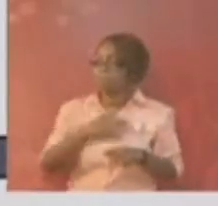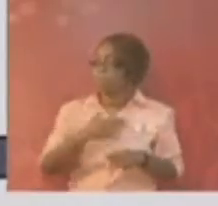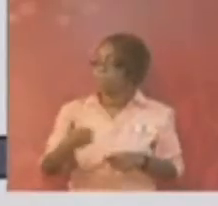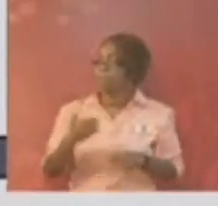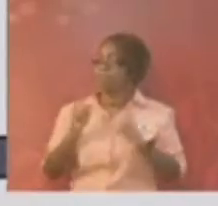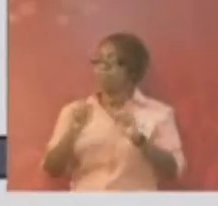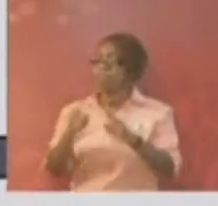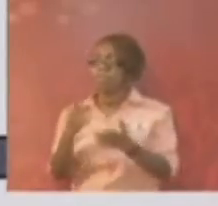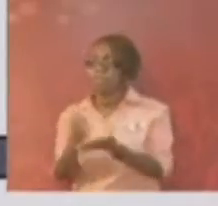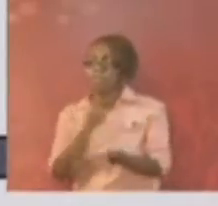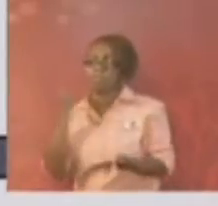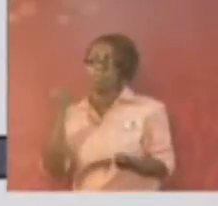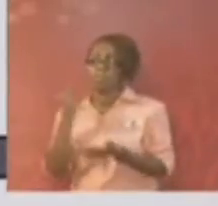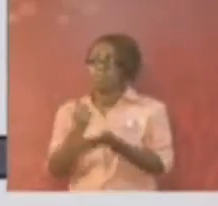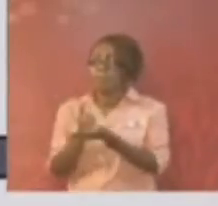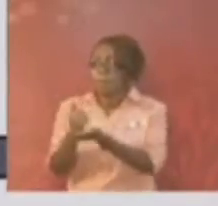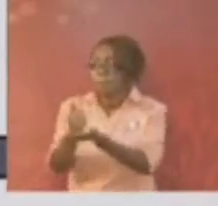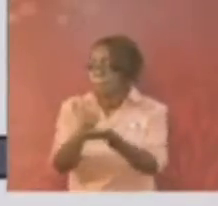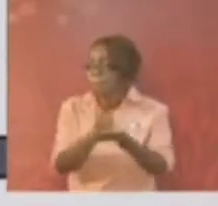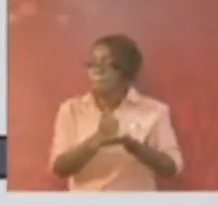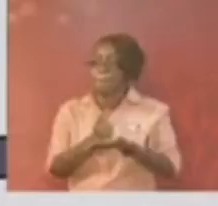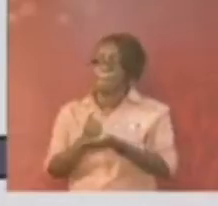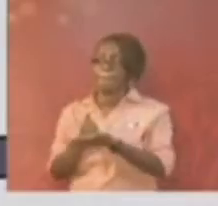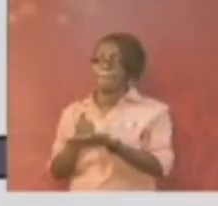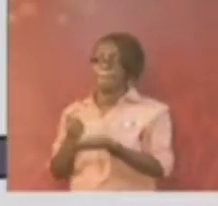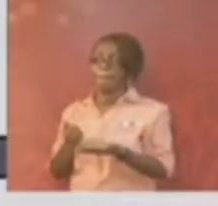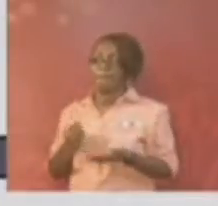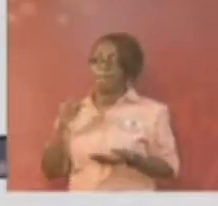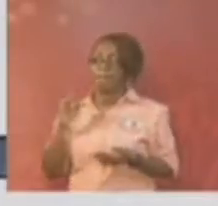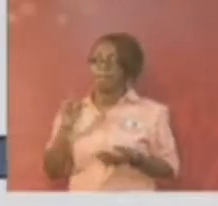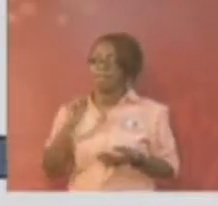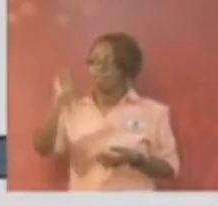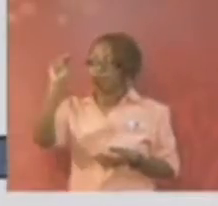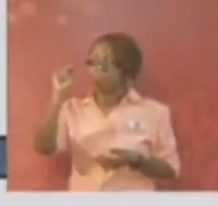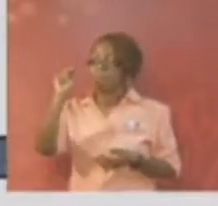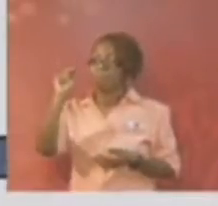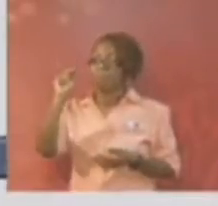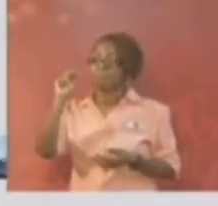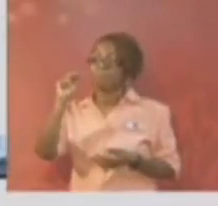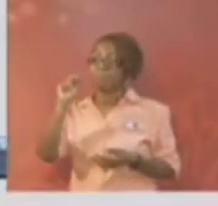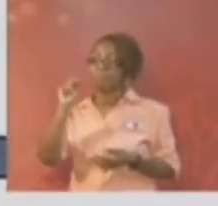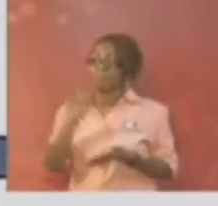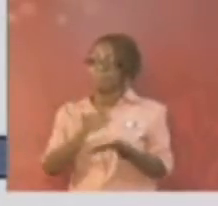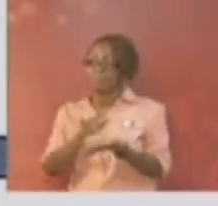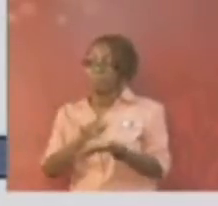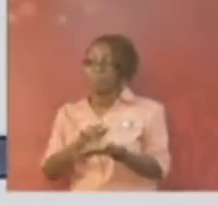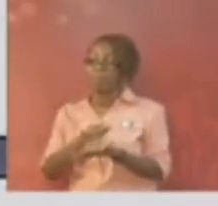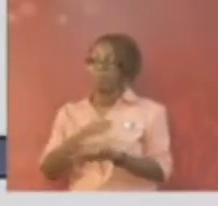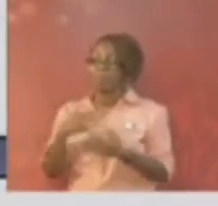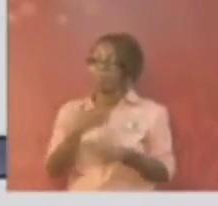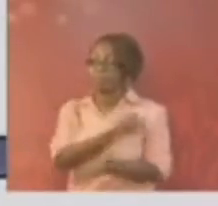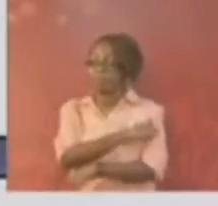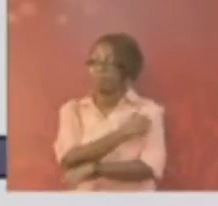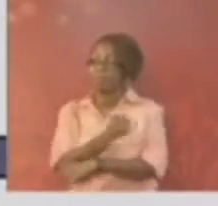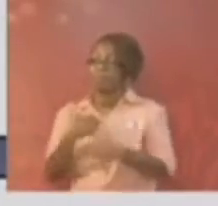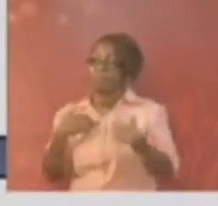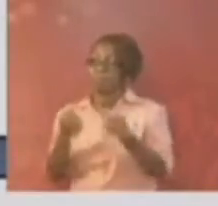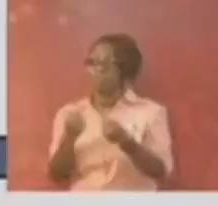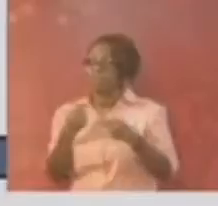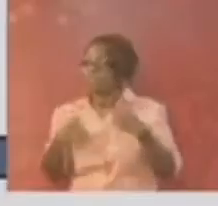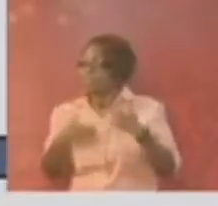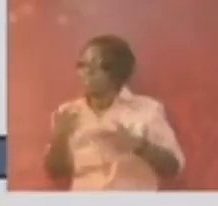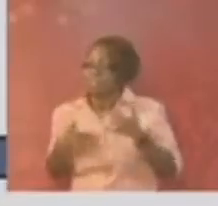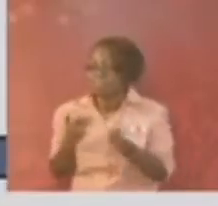the North Central Regional Health Authority, we are keen to encourage and facilitate this